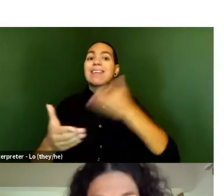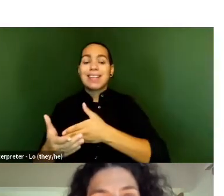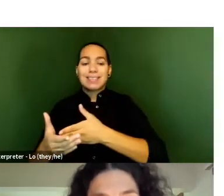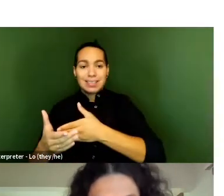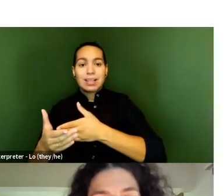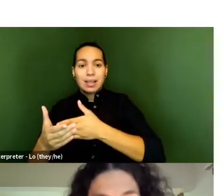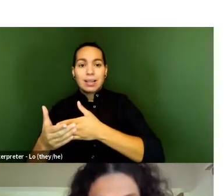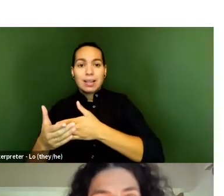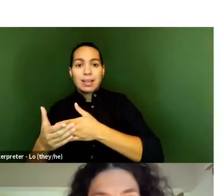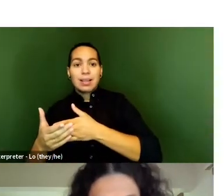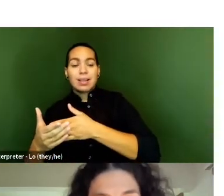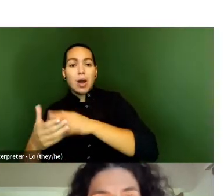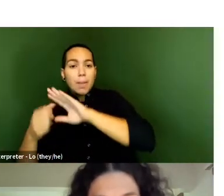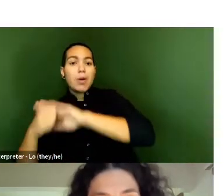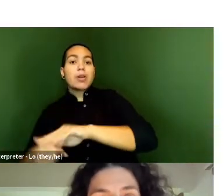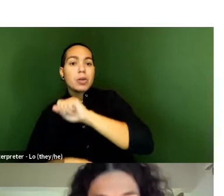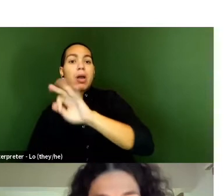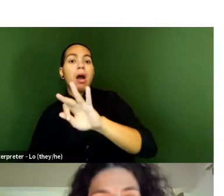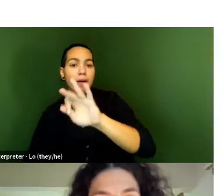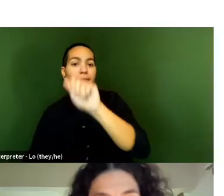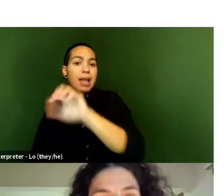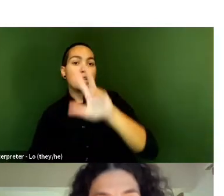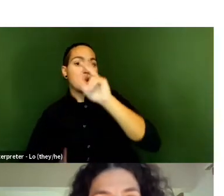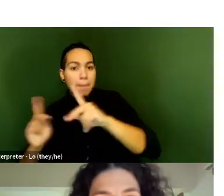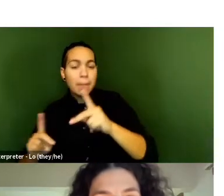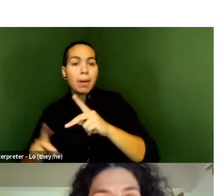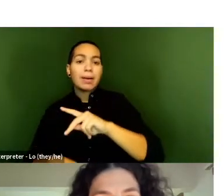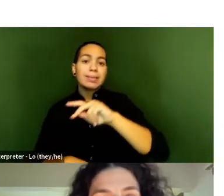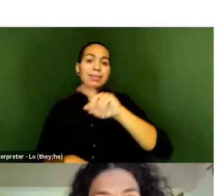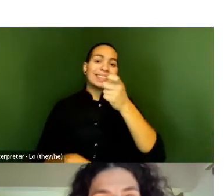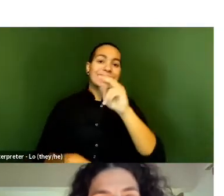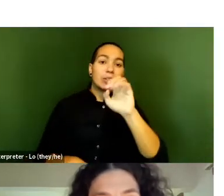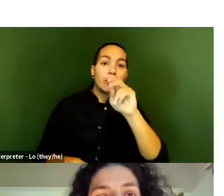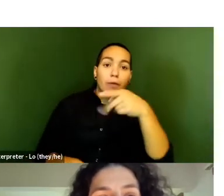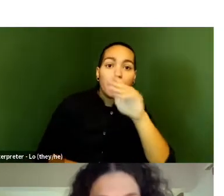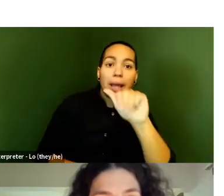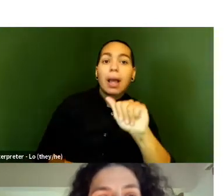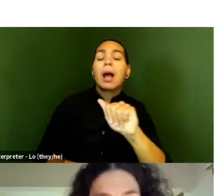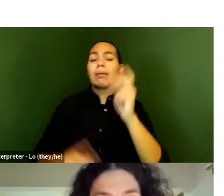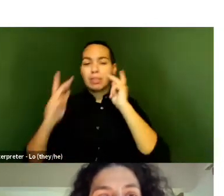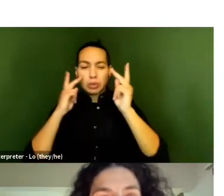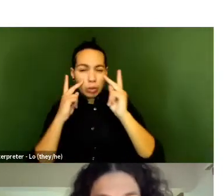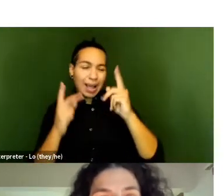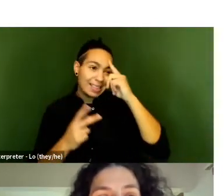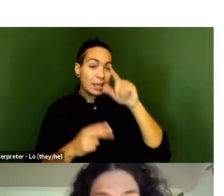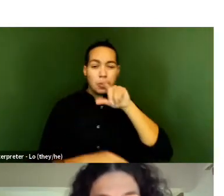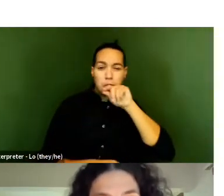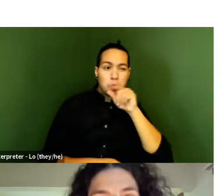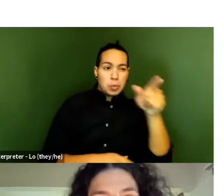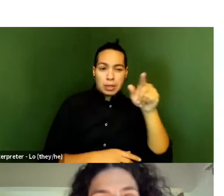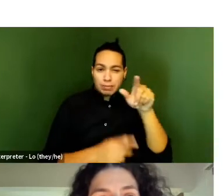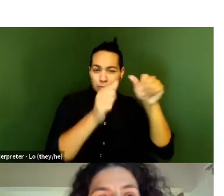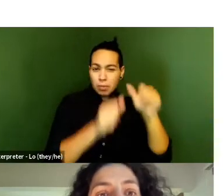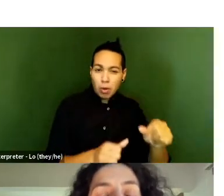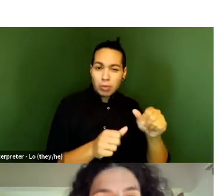racism, imperialism, and the such, xenophobia. And I saw this tweet, I think it was taken down, but it was this woman saying like,